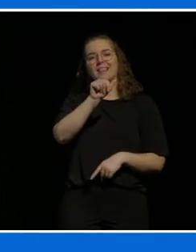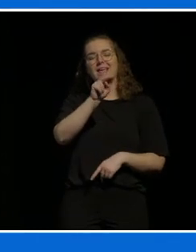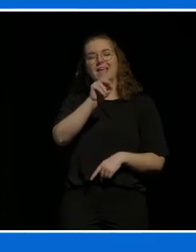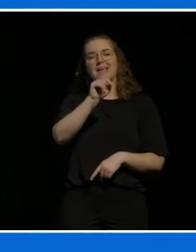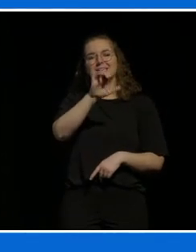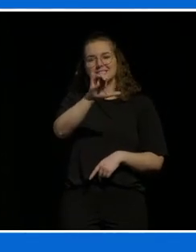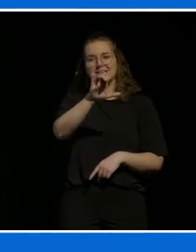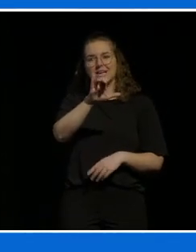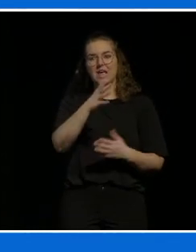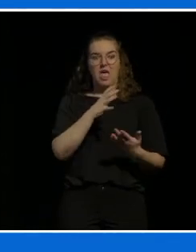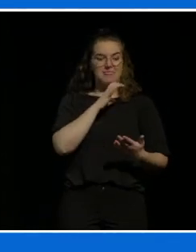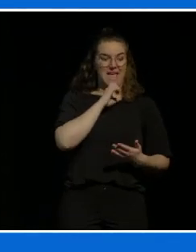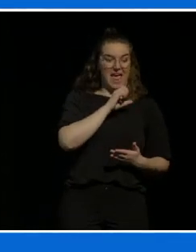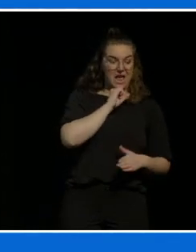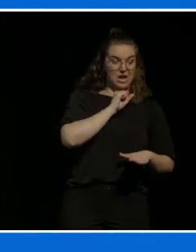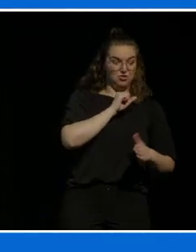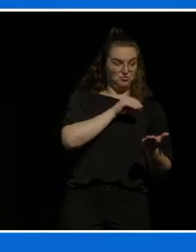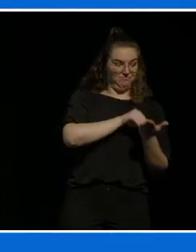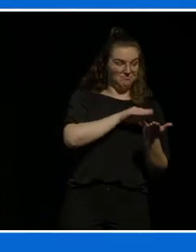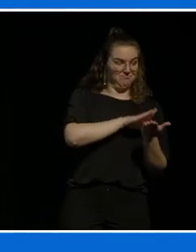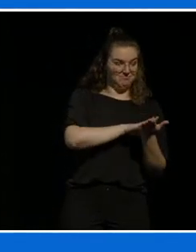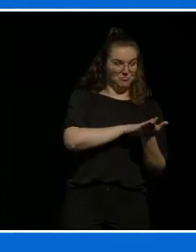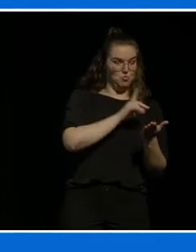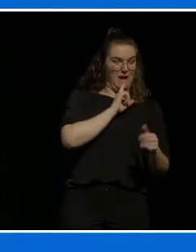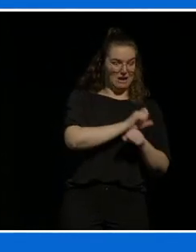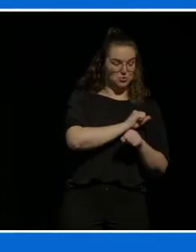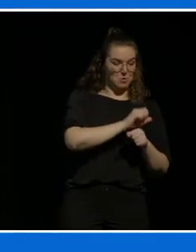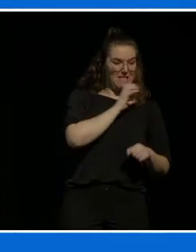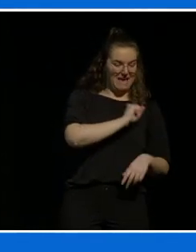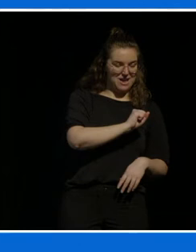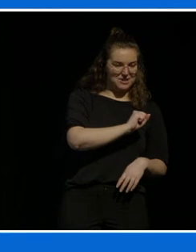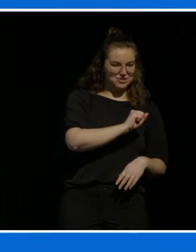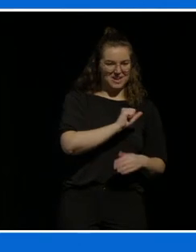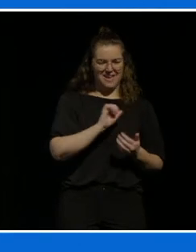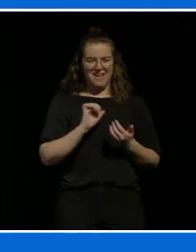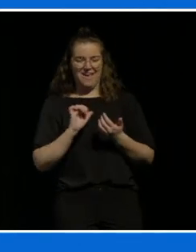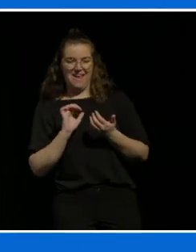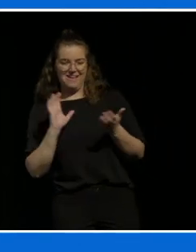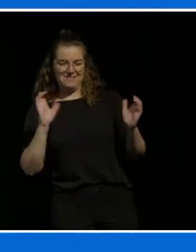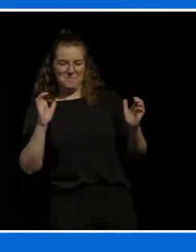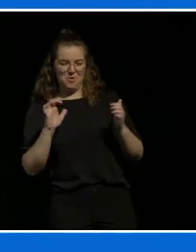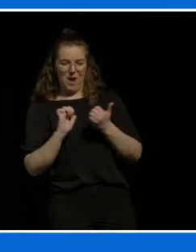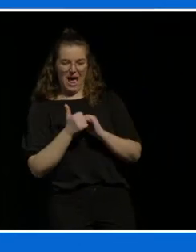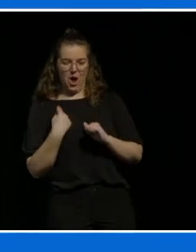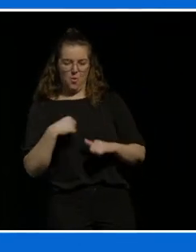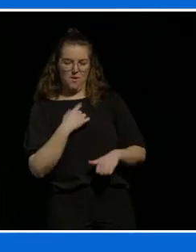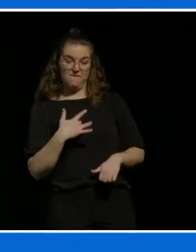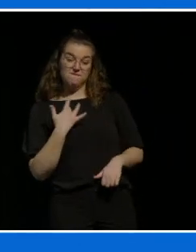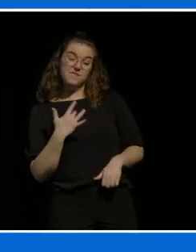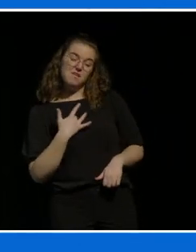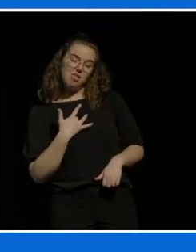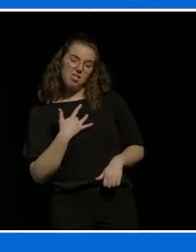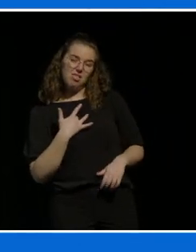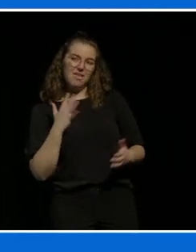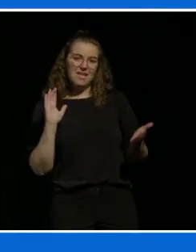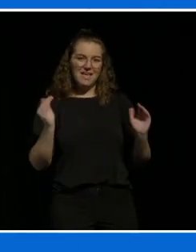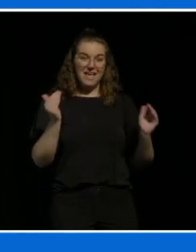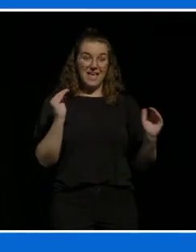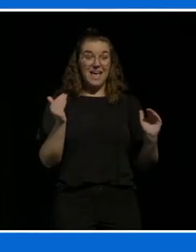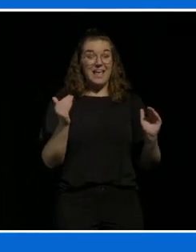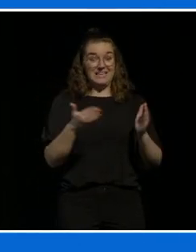actually are on paper and how we feel within ourselves. The data showed that each of us feel about 20%